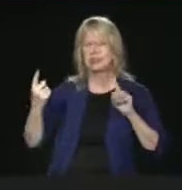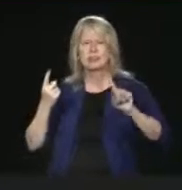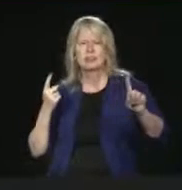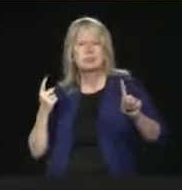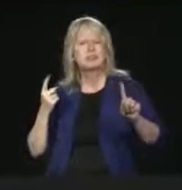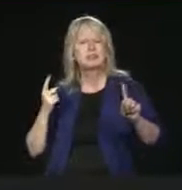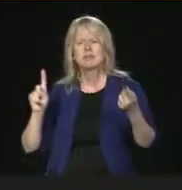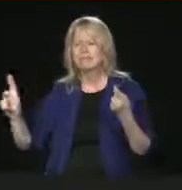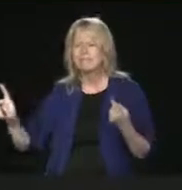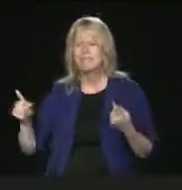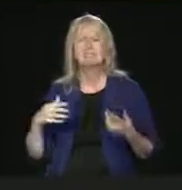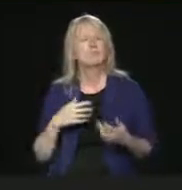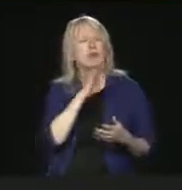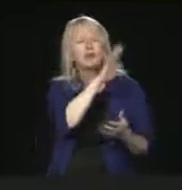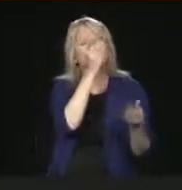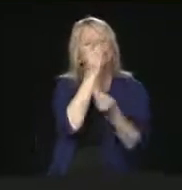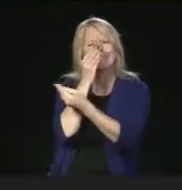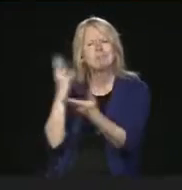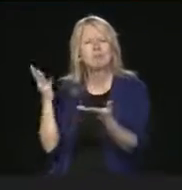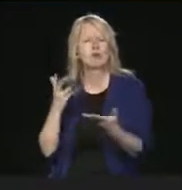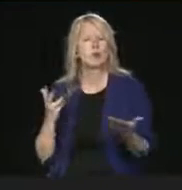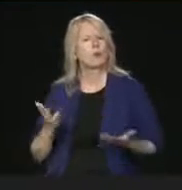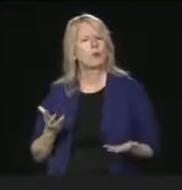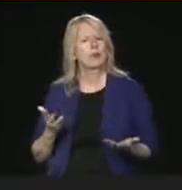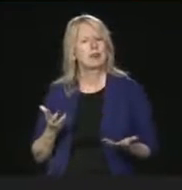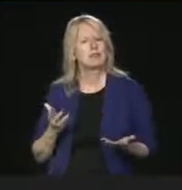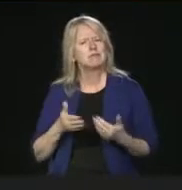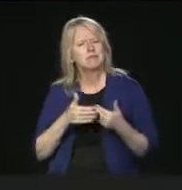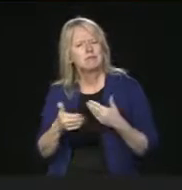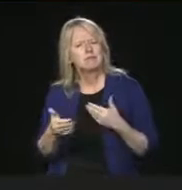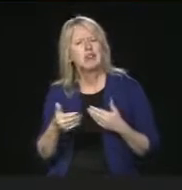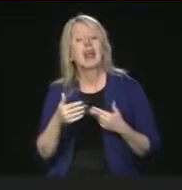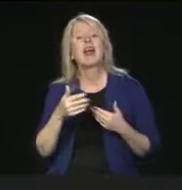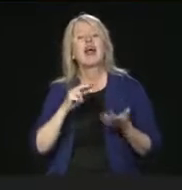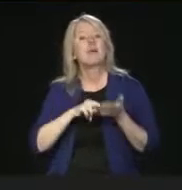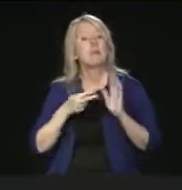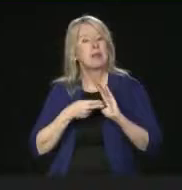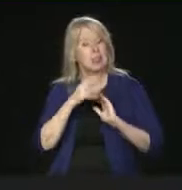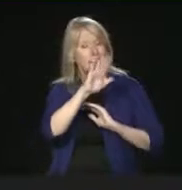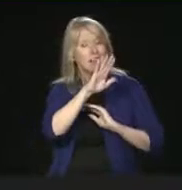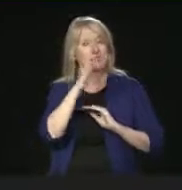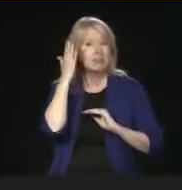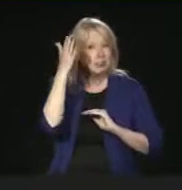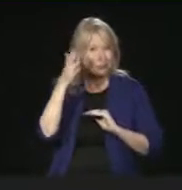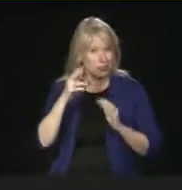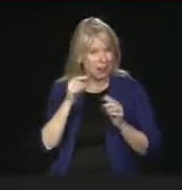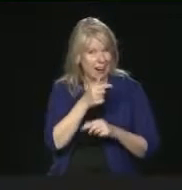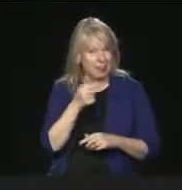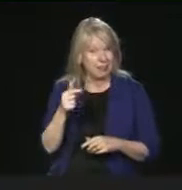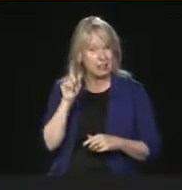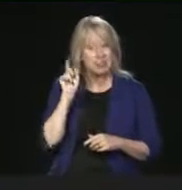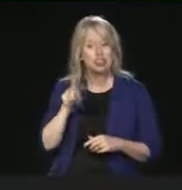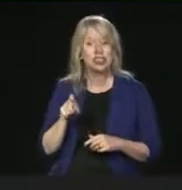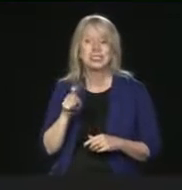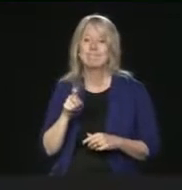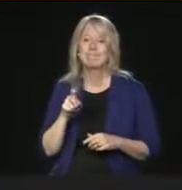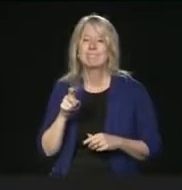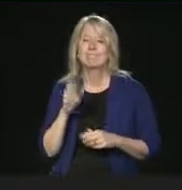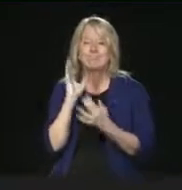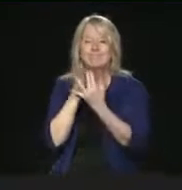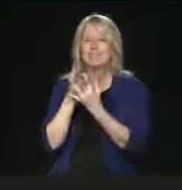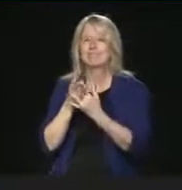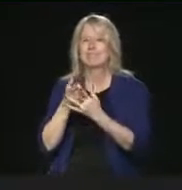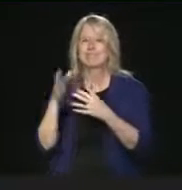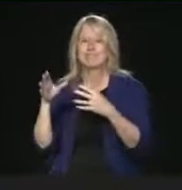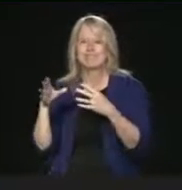people? And at what point would your government feel it had to crack down and bring in